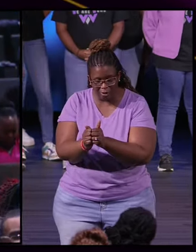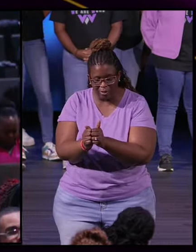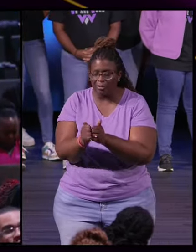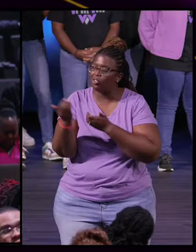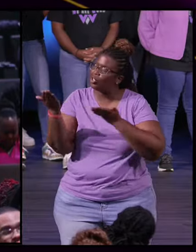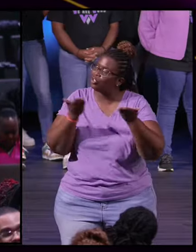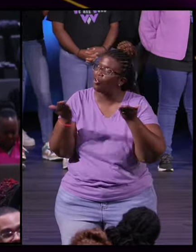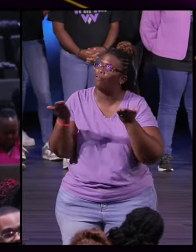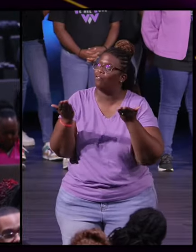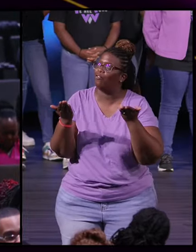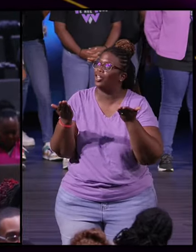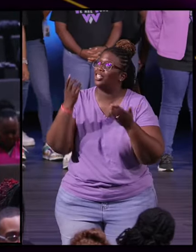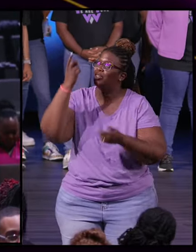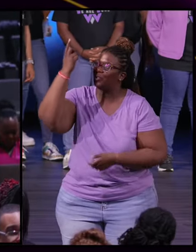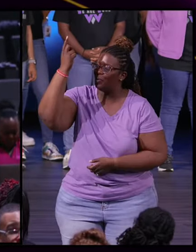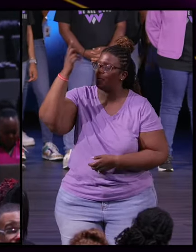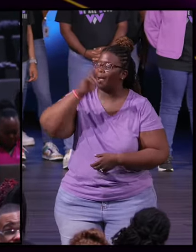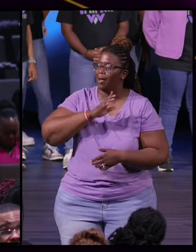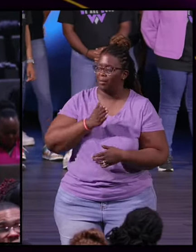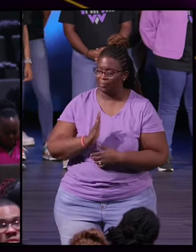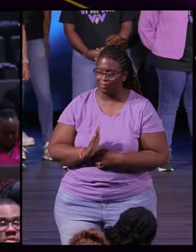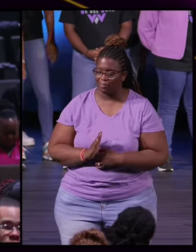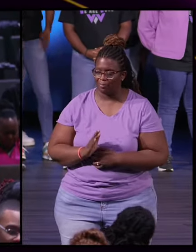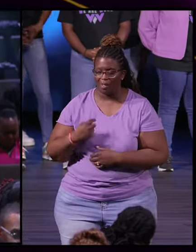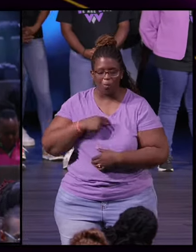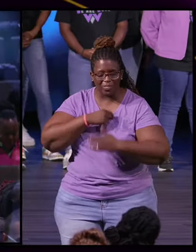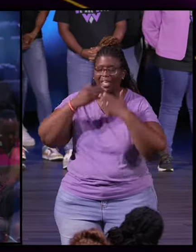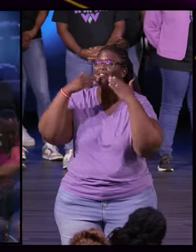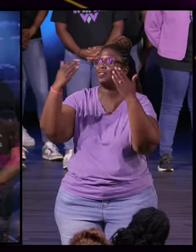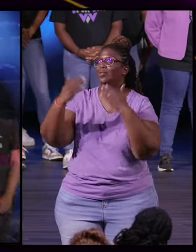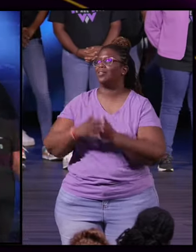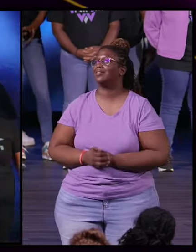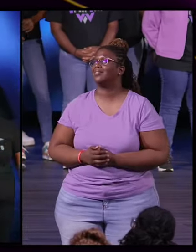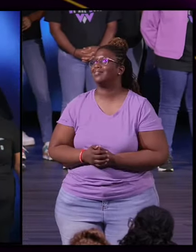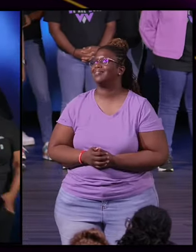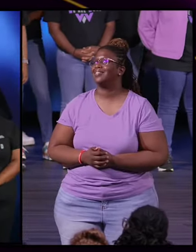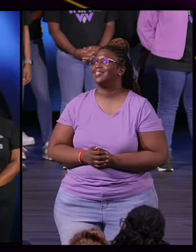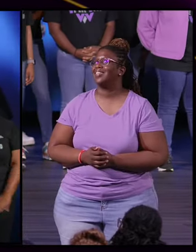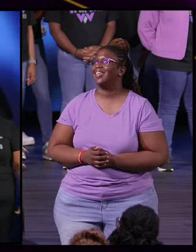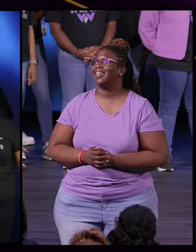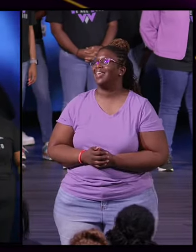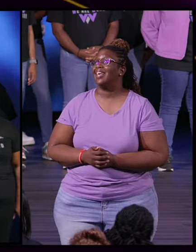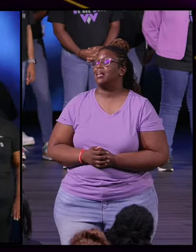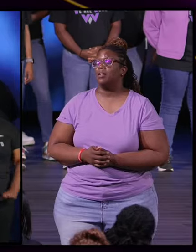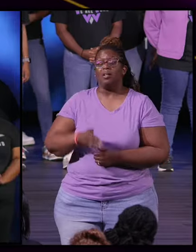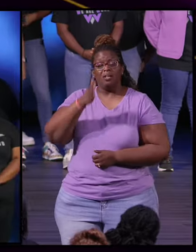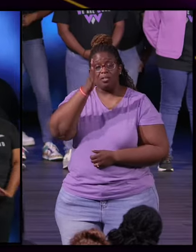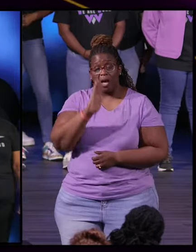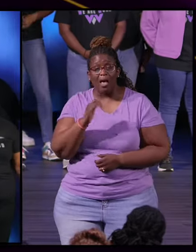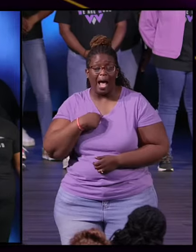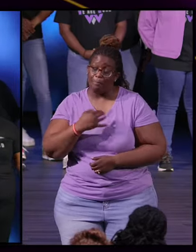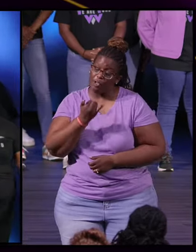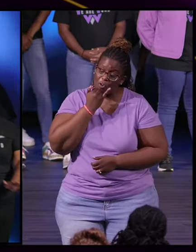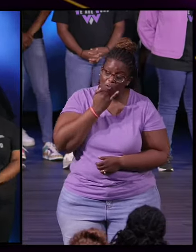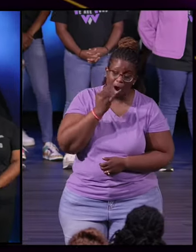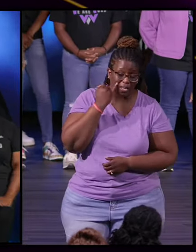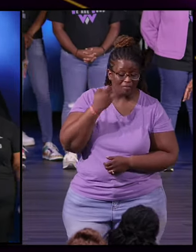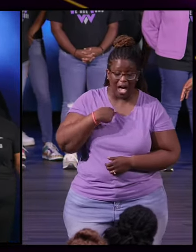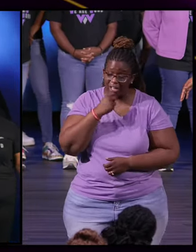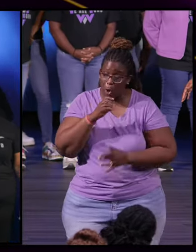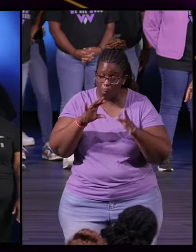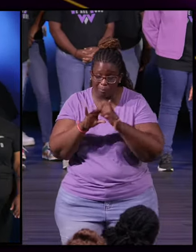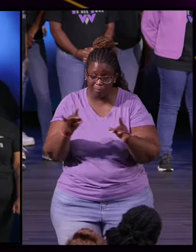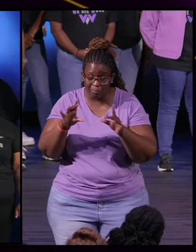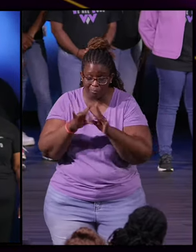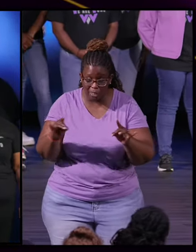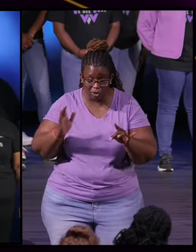have it to be, Lord. And we're grateful, God. But I would be remiss not to mention the man of